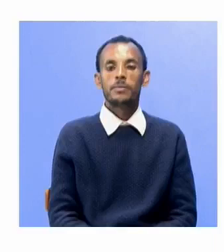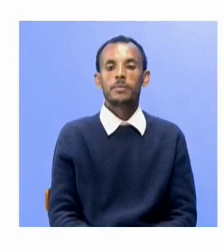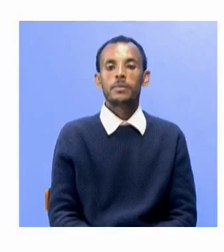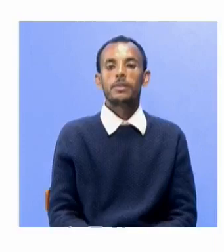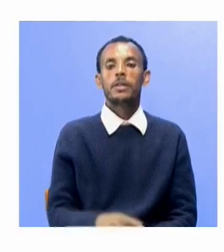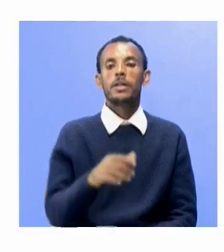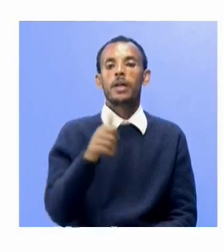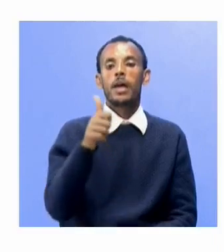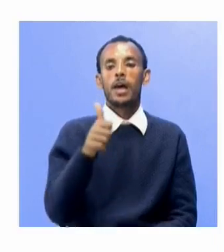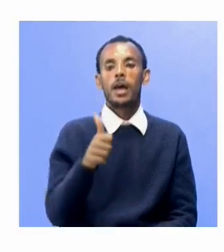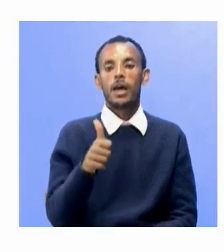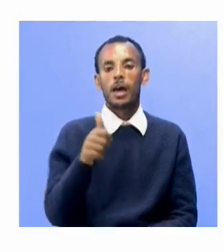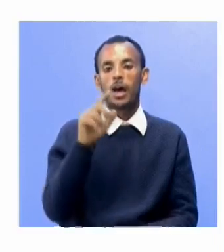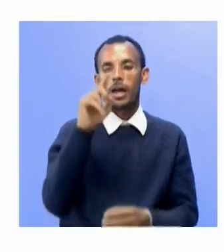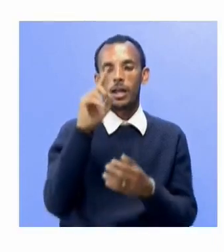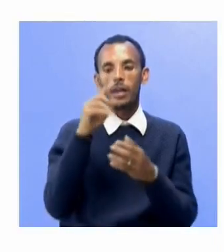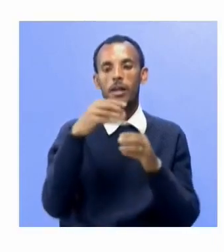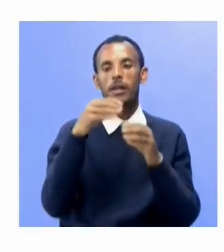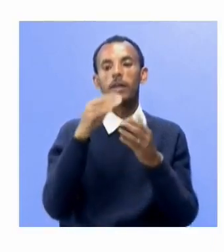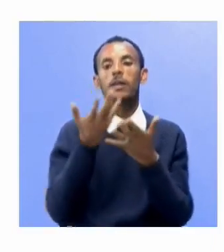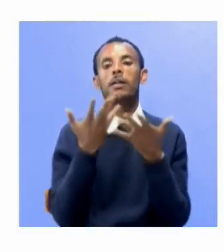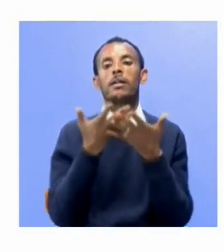certain body